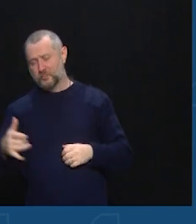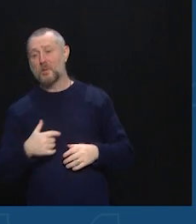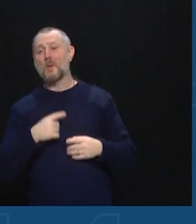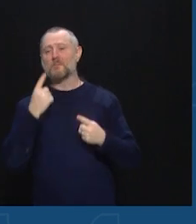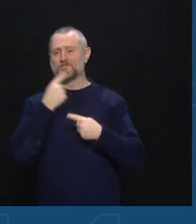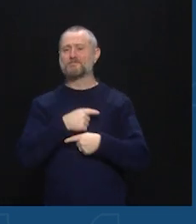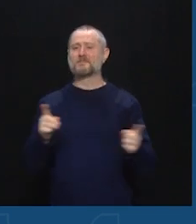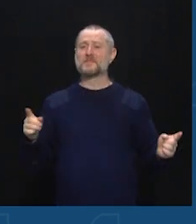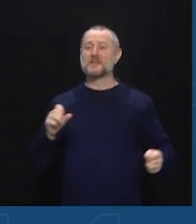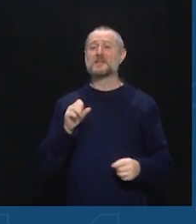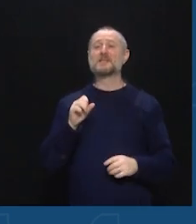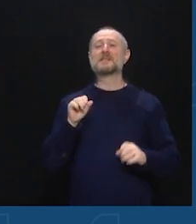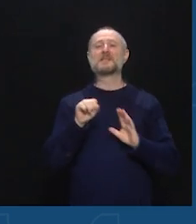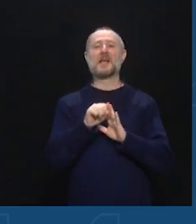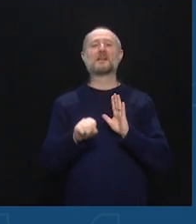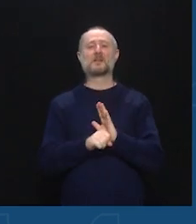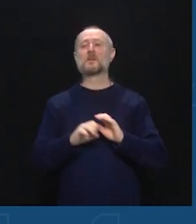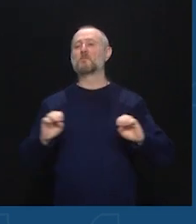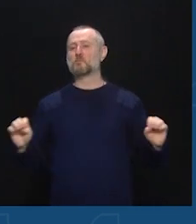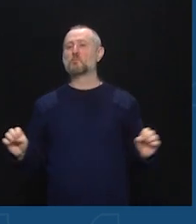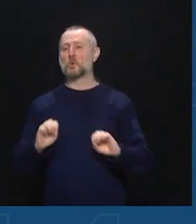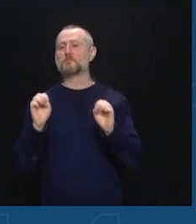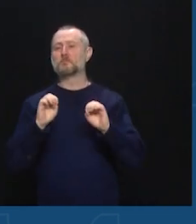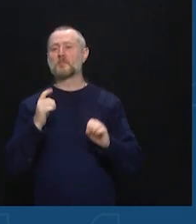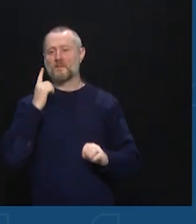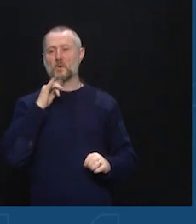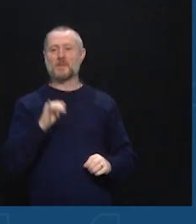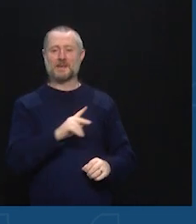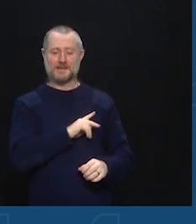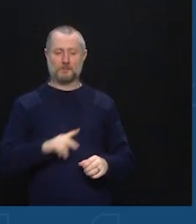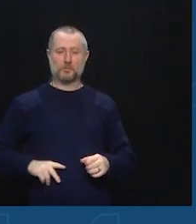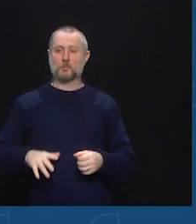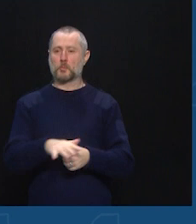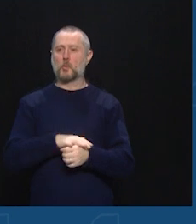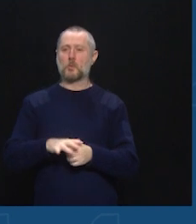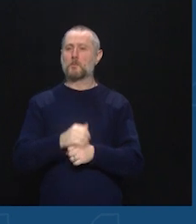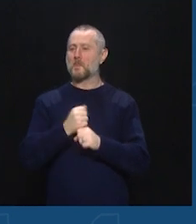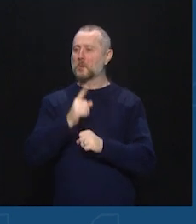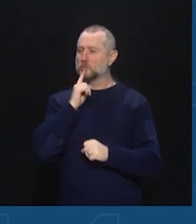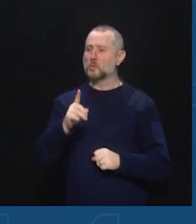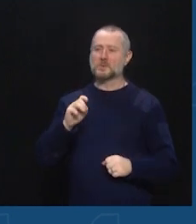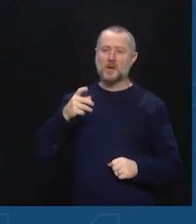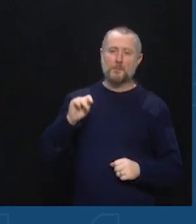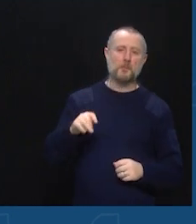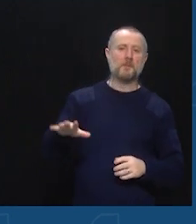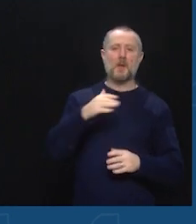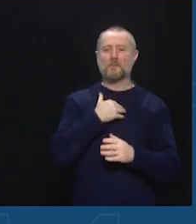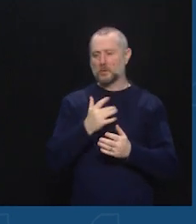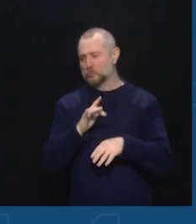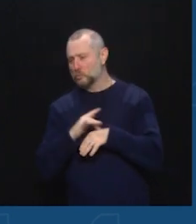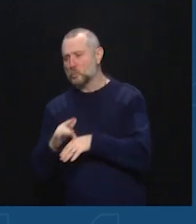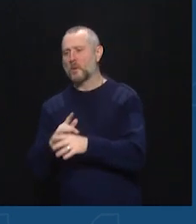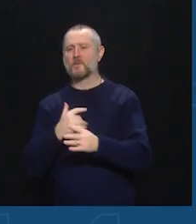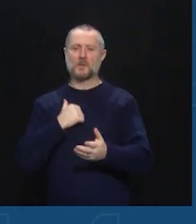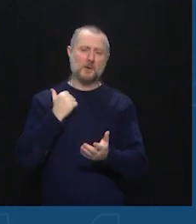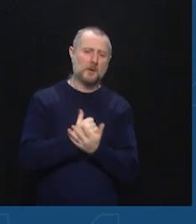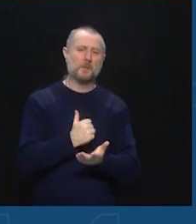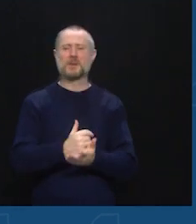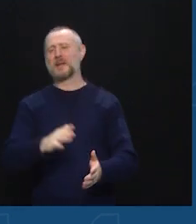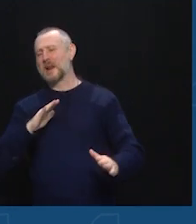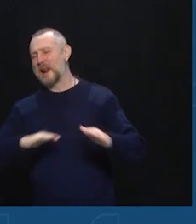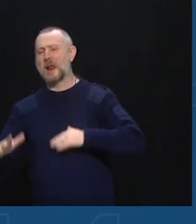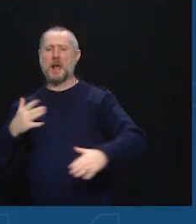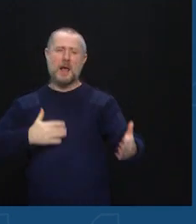of Kingston to be able to make sure that all of our departments have the resources they need to be able to help with these cleanup efforts. But we